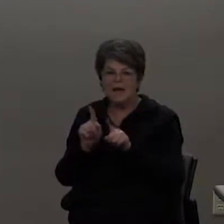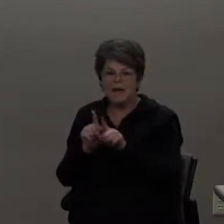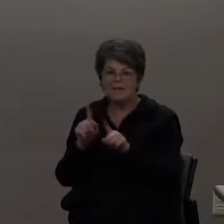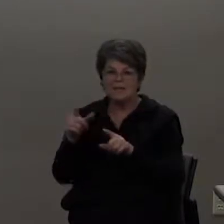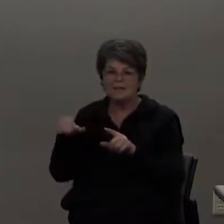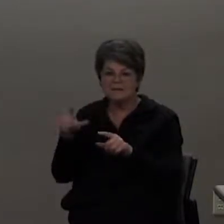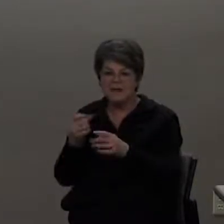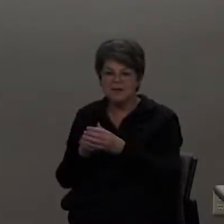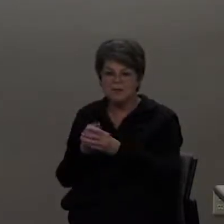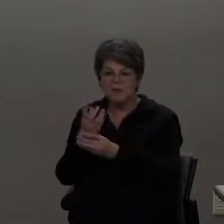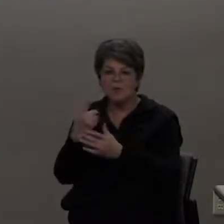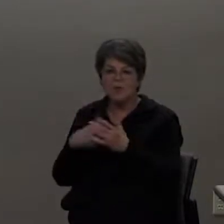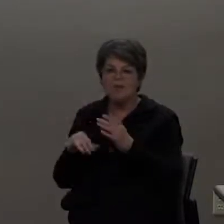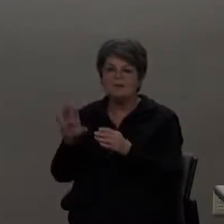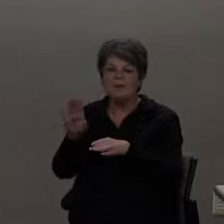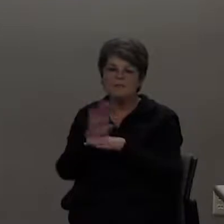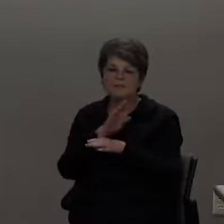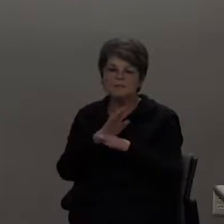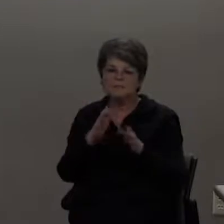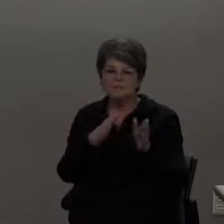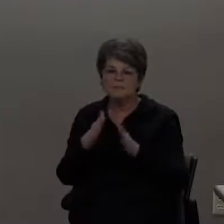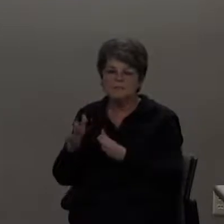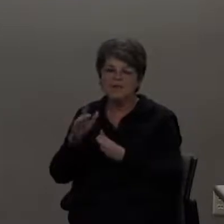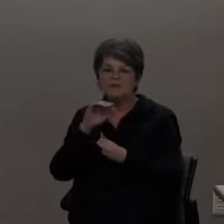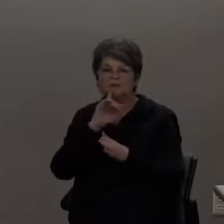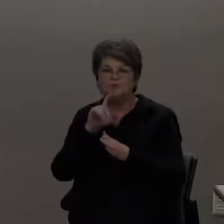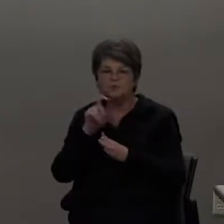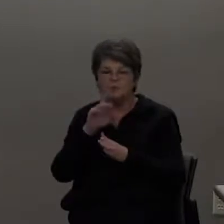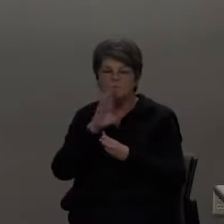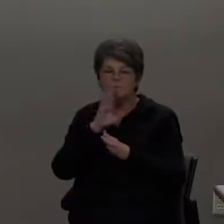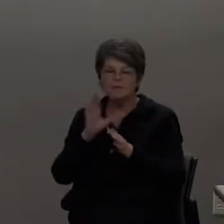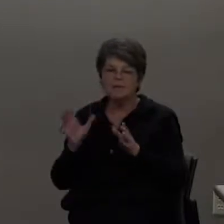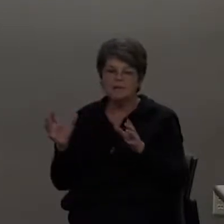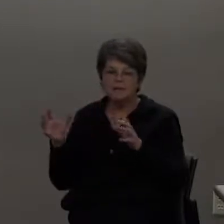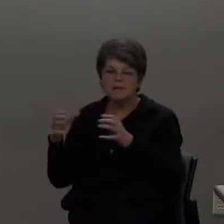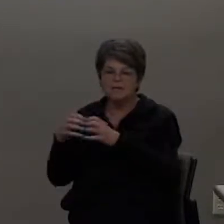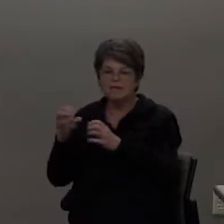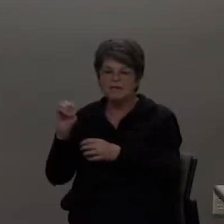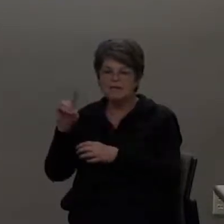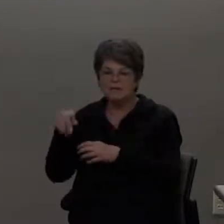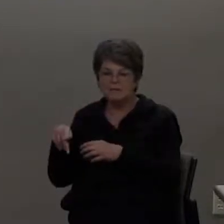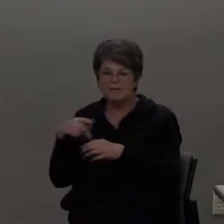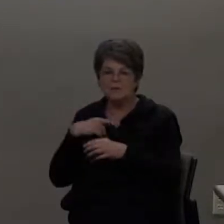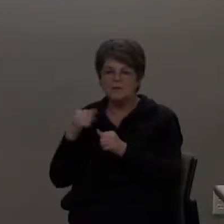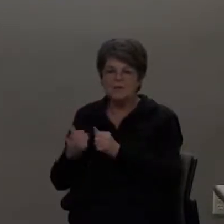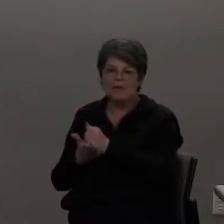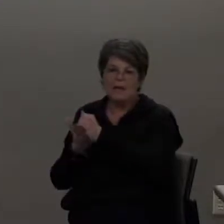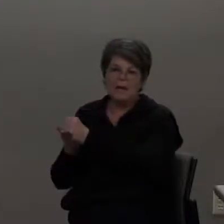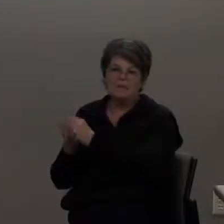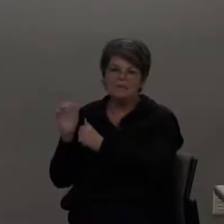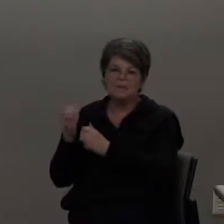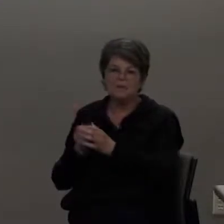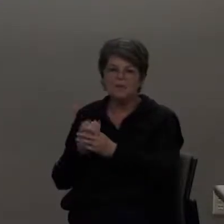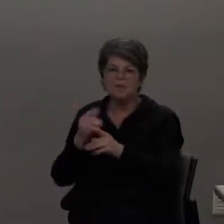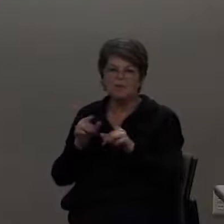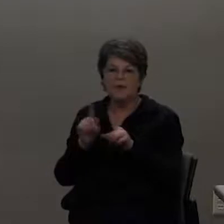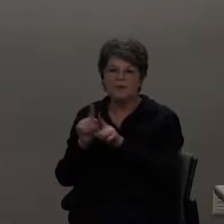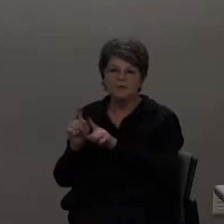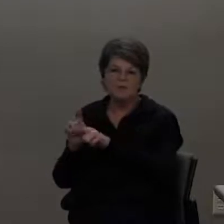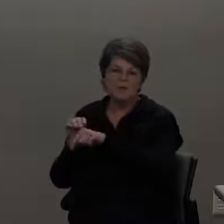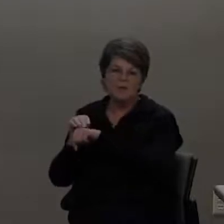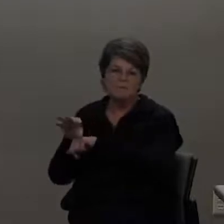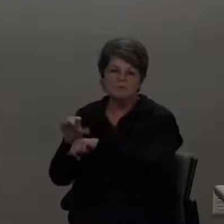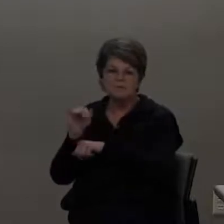grow, what their business plan is should be embraced by the EDP, and to the extent that we can, help them grow, but also help influence